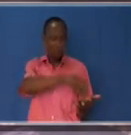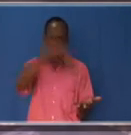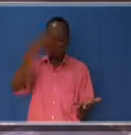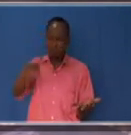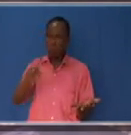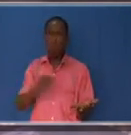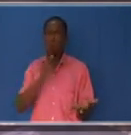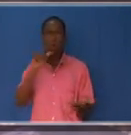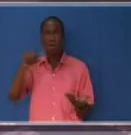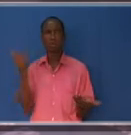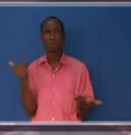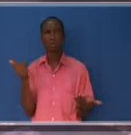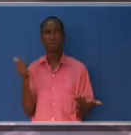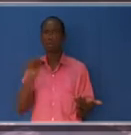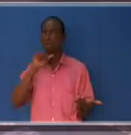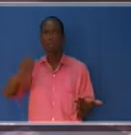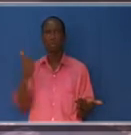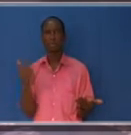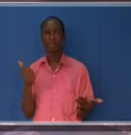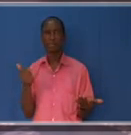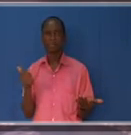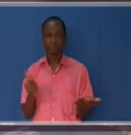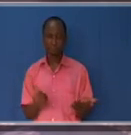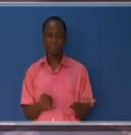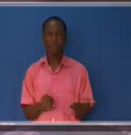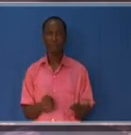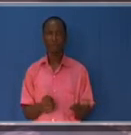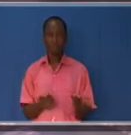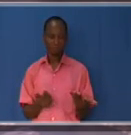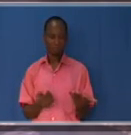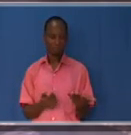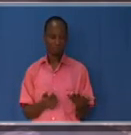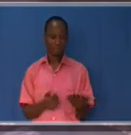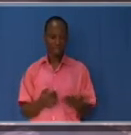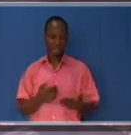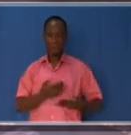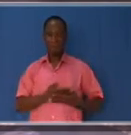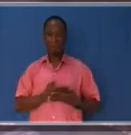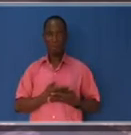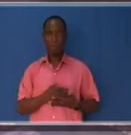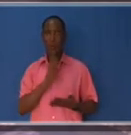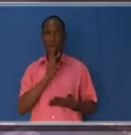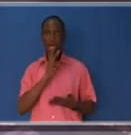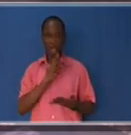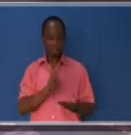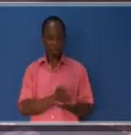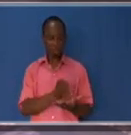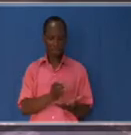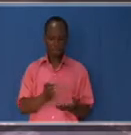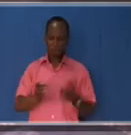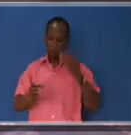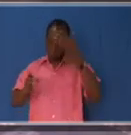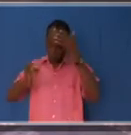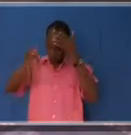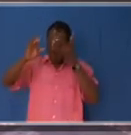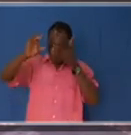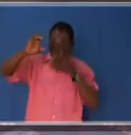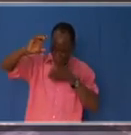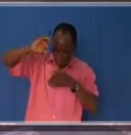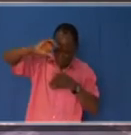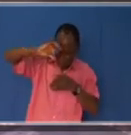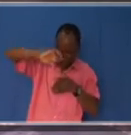not the doctrine of Christ. You do not pour water on the head of a person and say it is baptism. It is